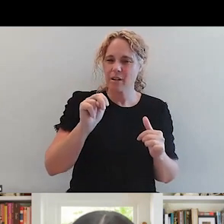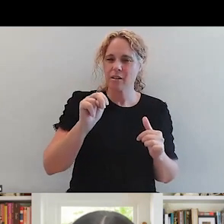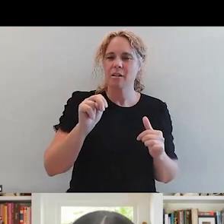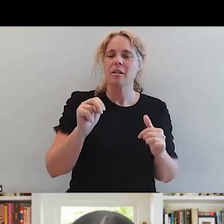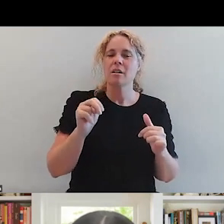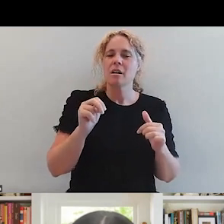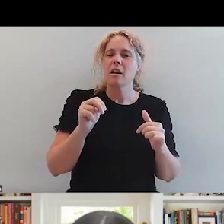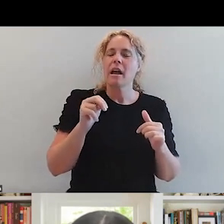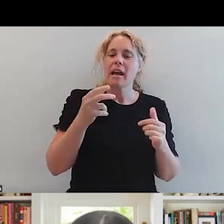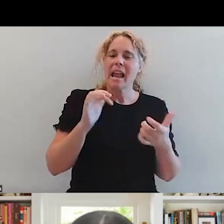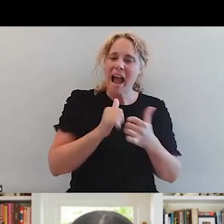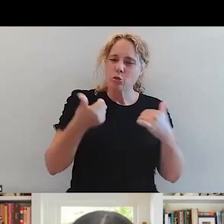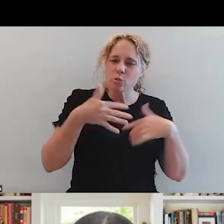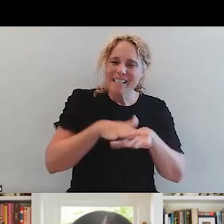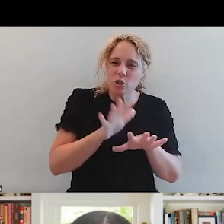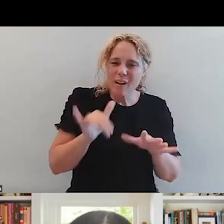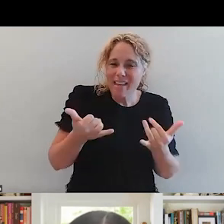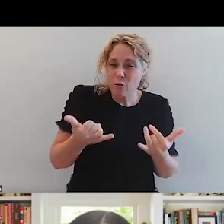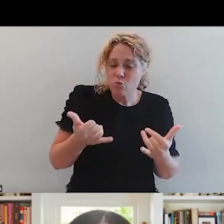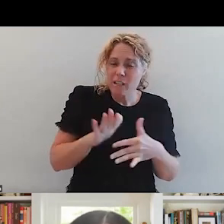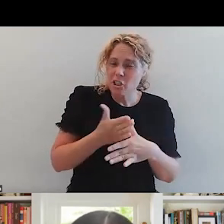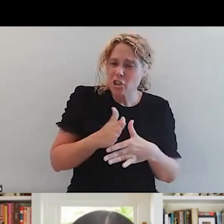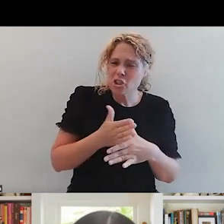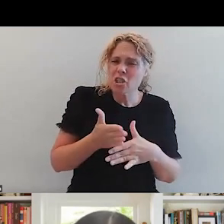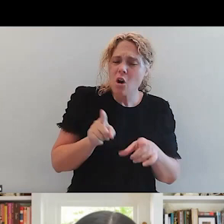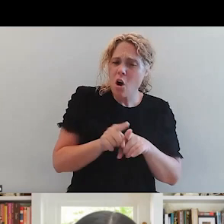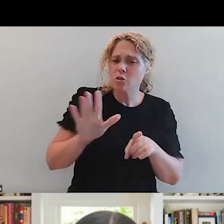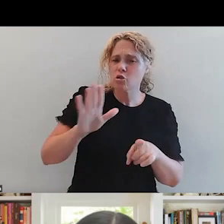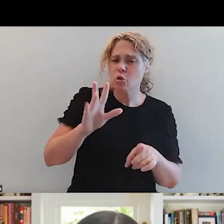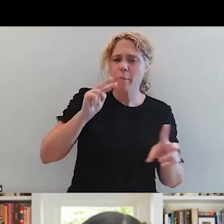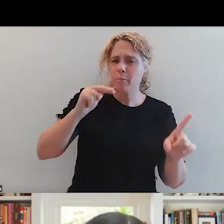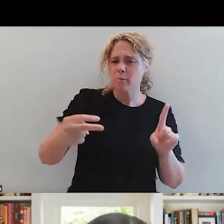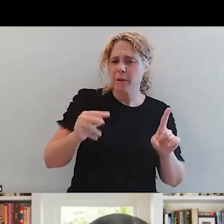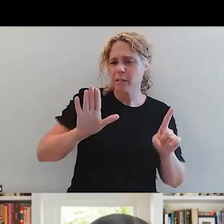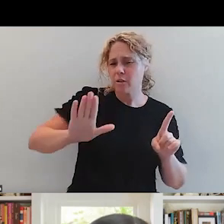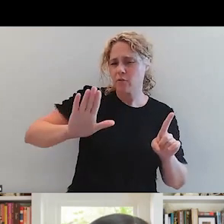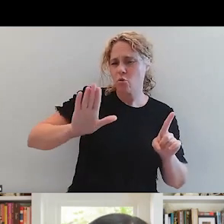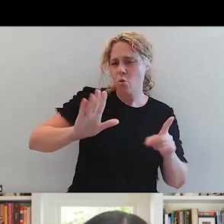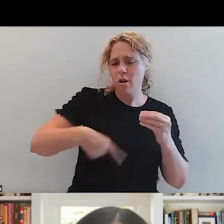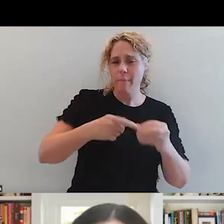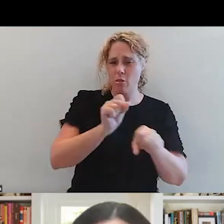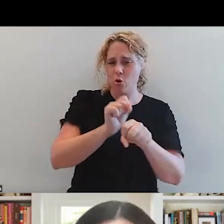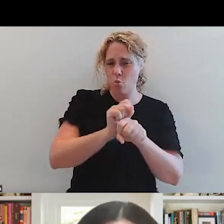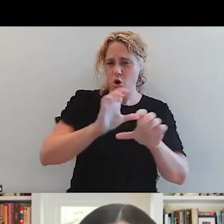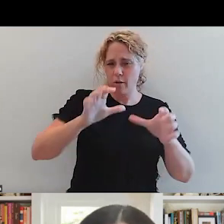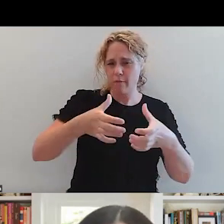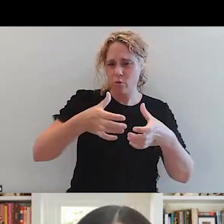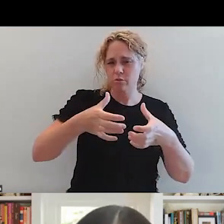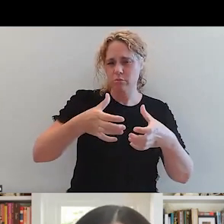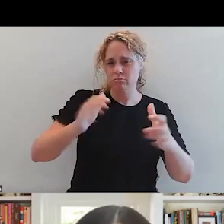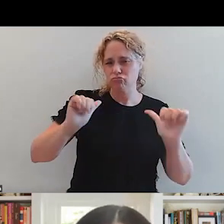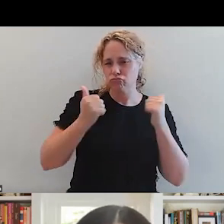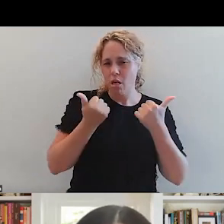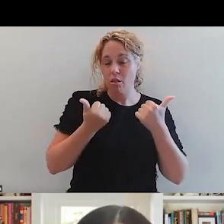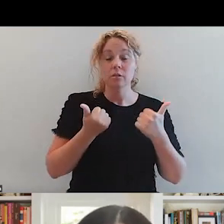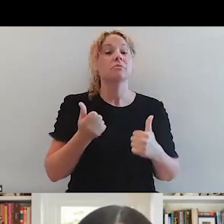integrated today and share, also your perspective on some of the workforce challenges? I think